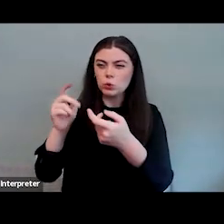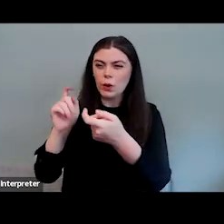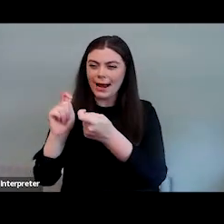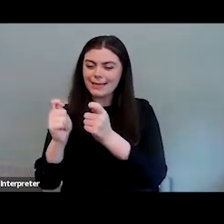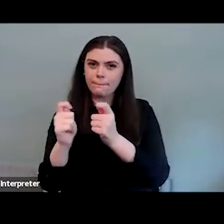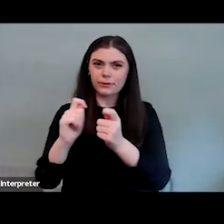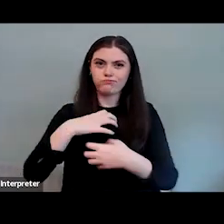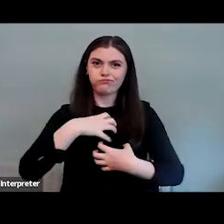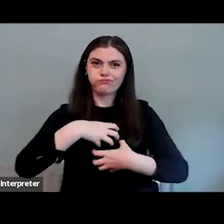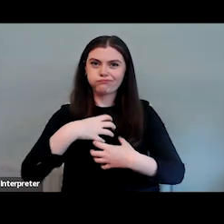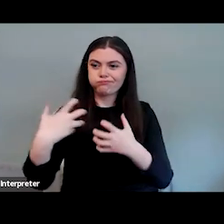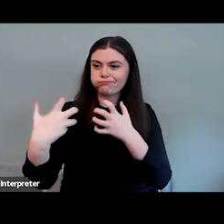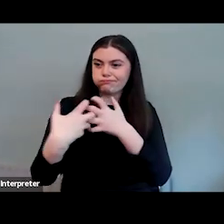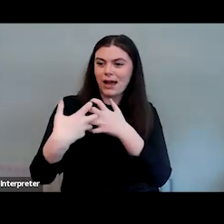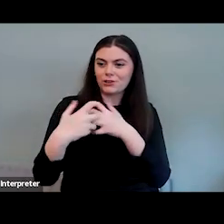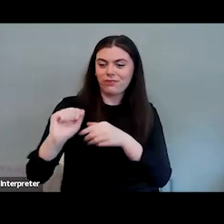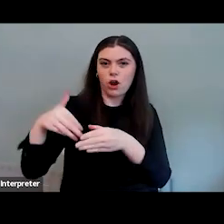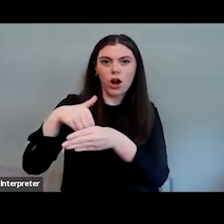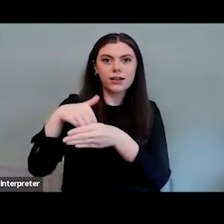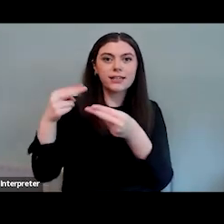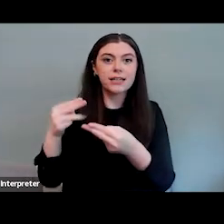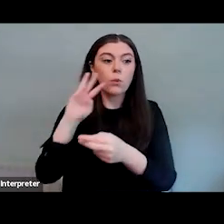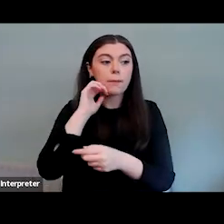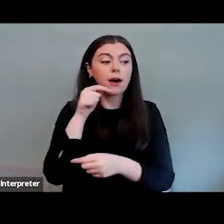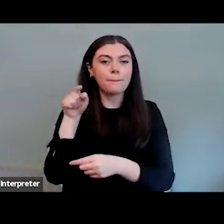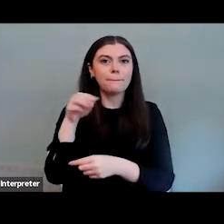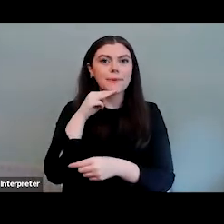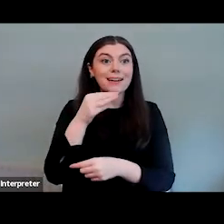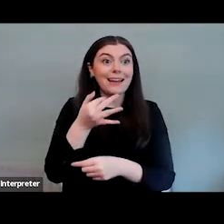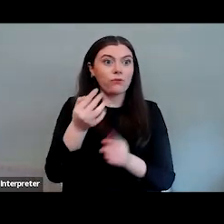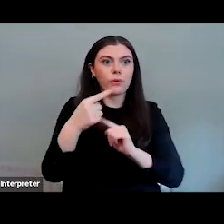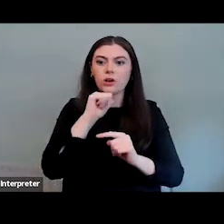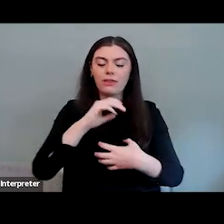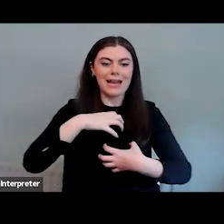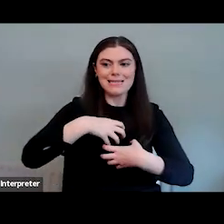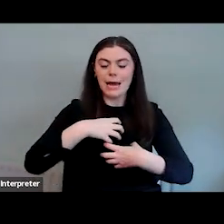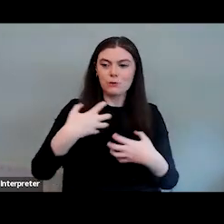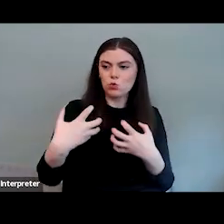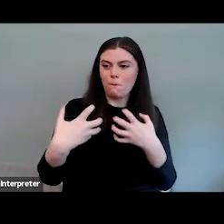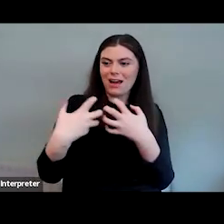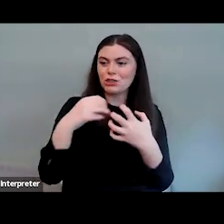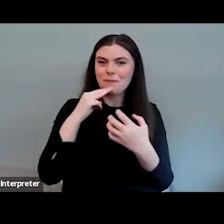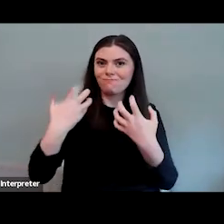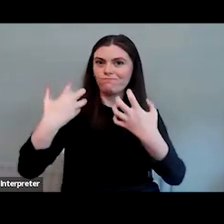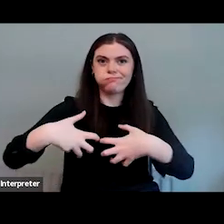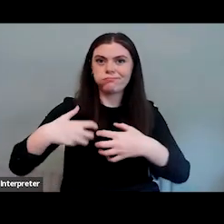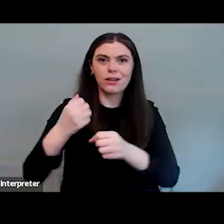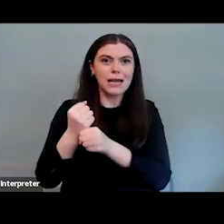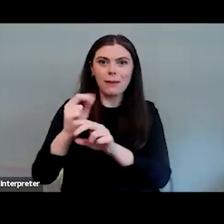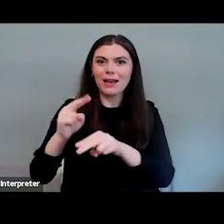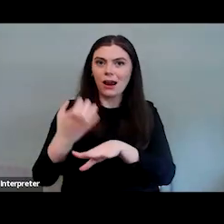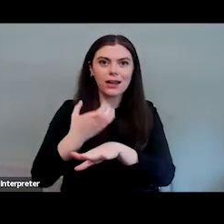strategies, messaging based on the context we are in, because that will affect if and how our campaigns work, if and how